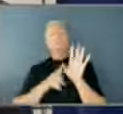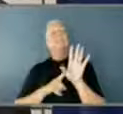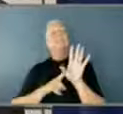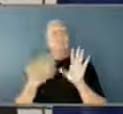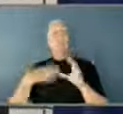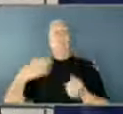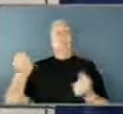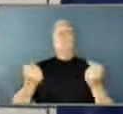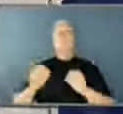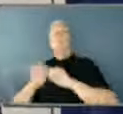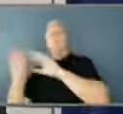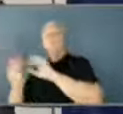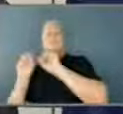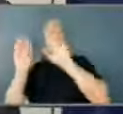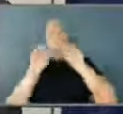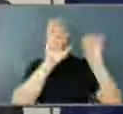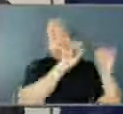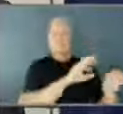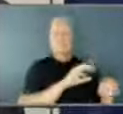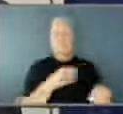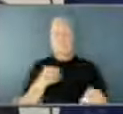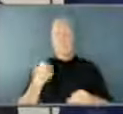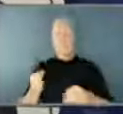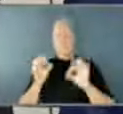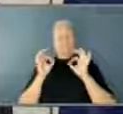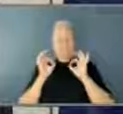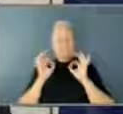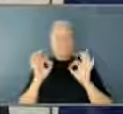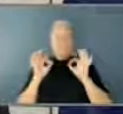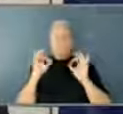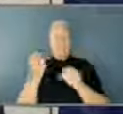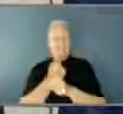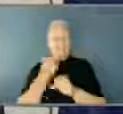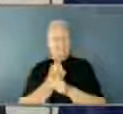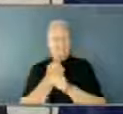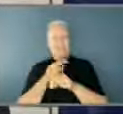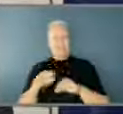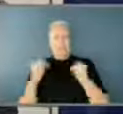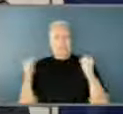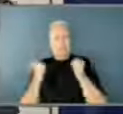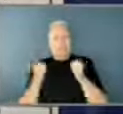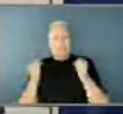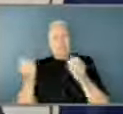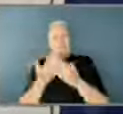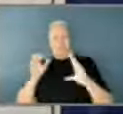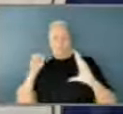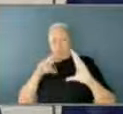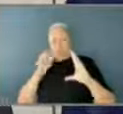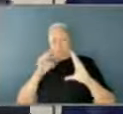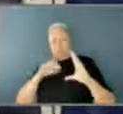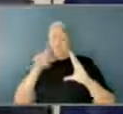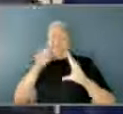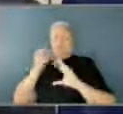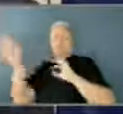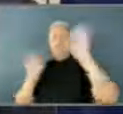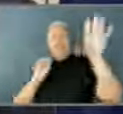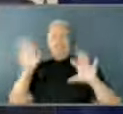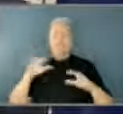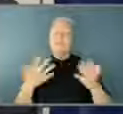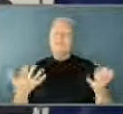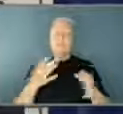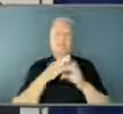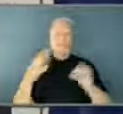was specifically designed so as we could address rural and remote Australia. So you can see the layers of planning that have